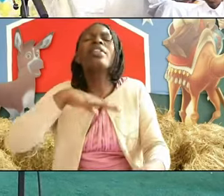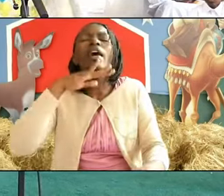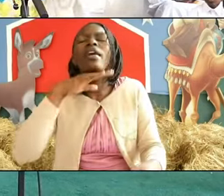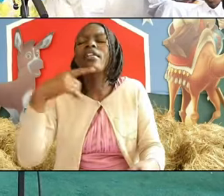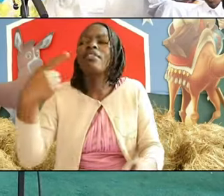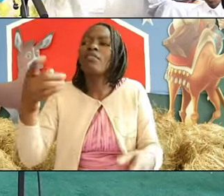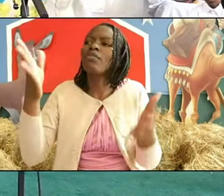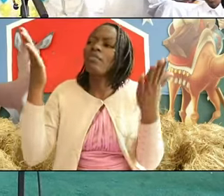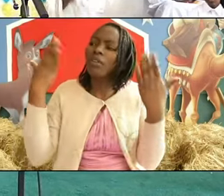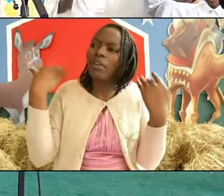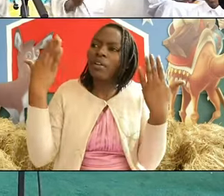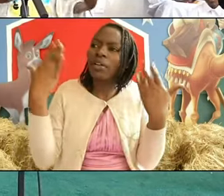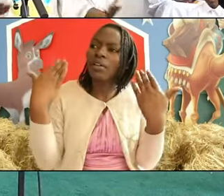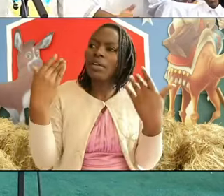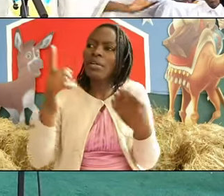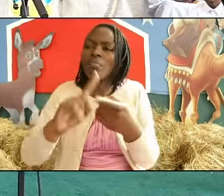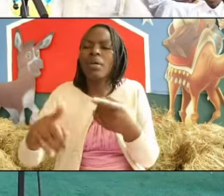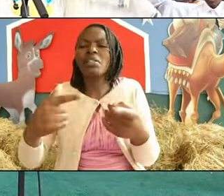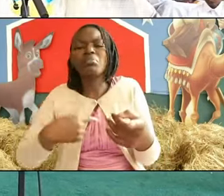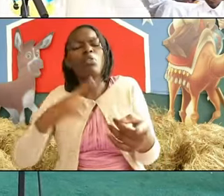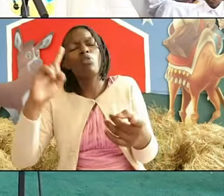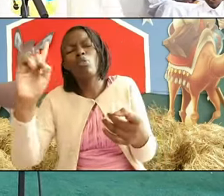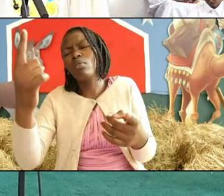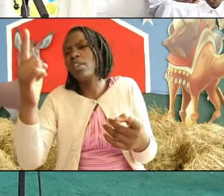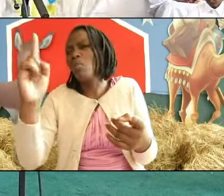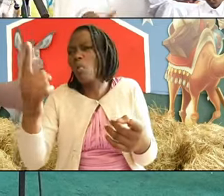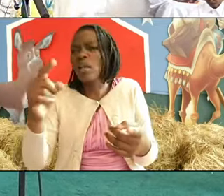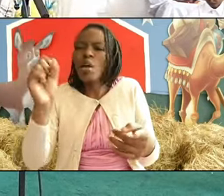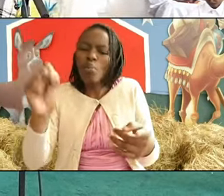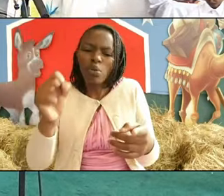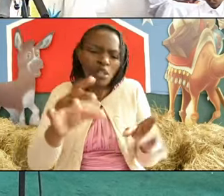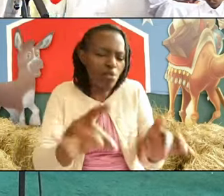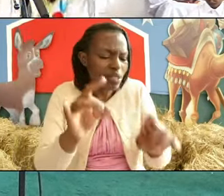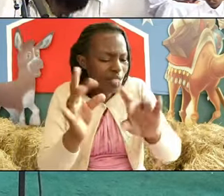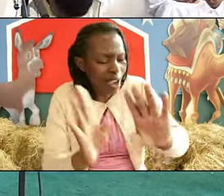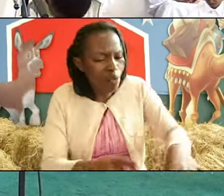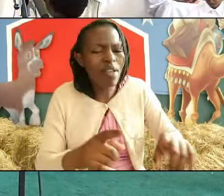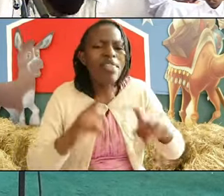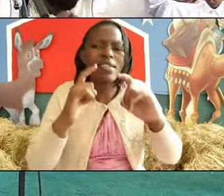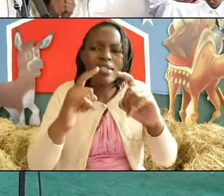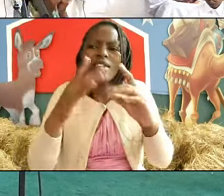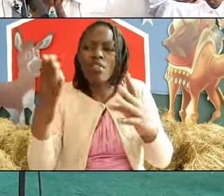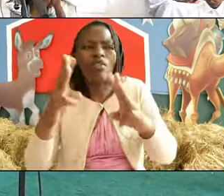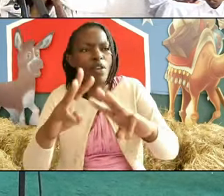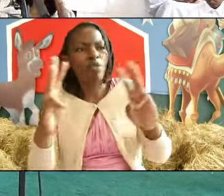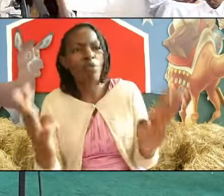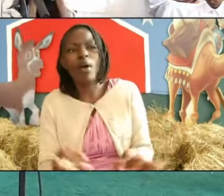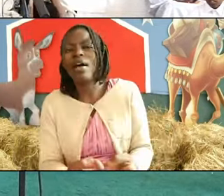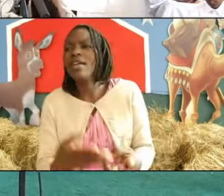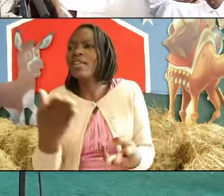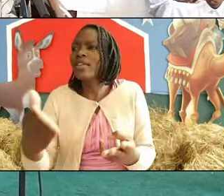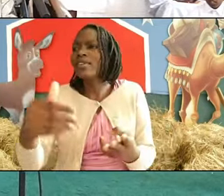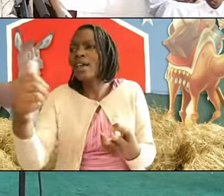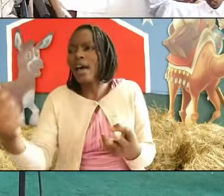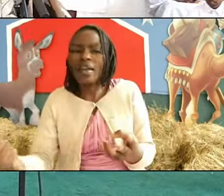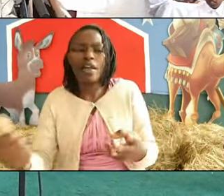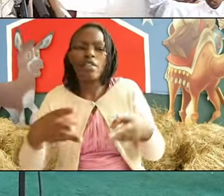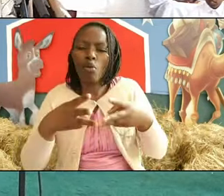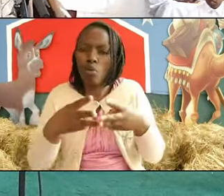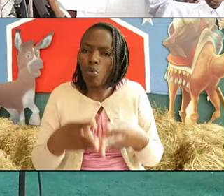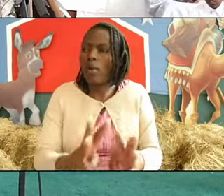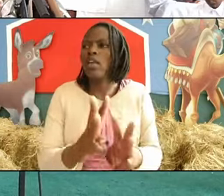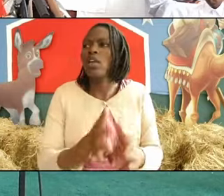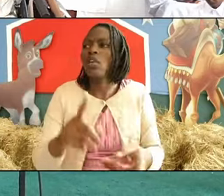the Lamb of God who takes away the sins of the world. There is no other way. There is another way. What about your